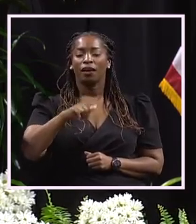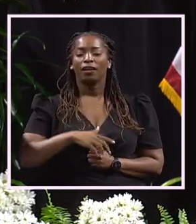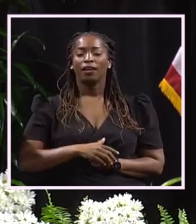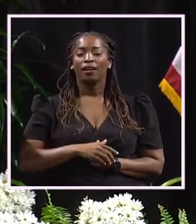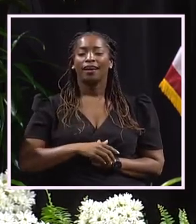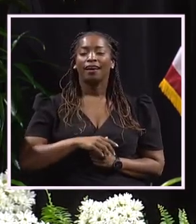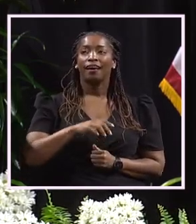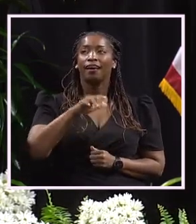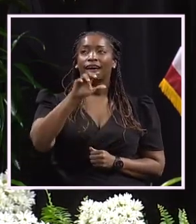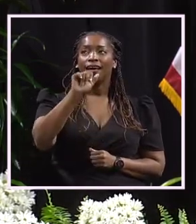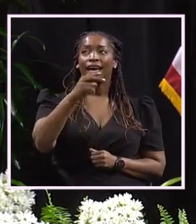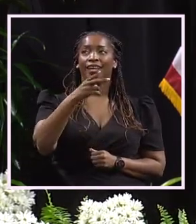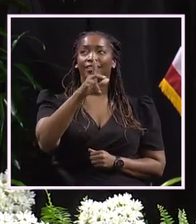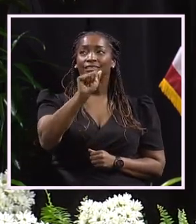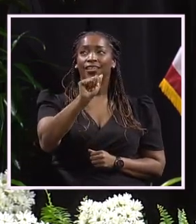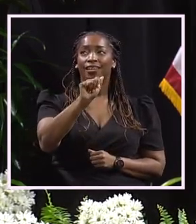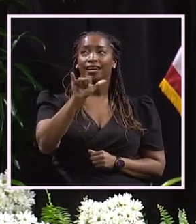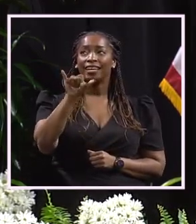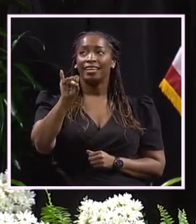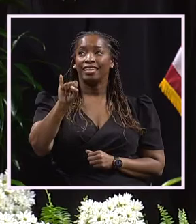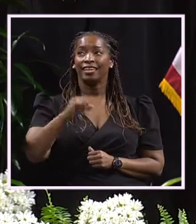Yi.